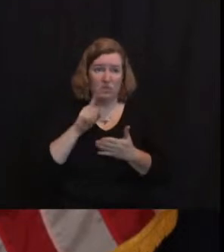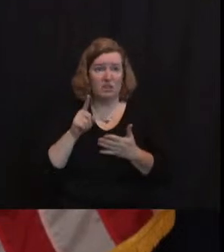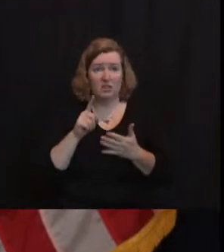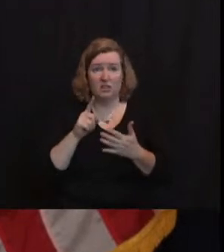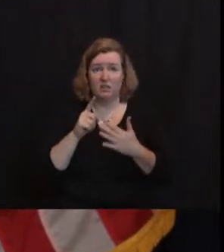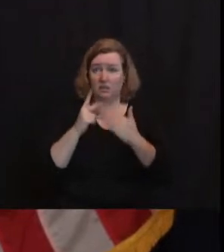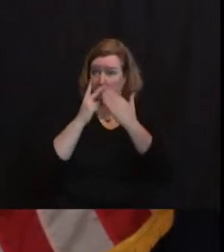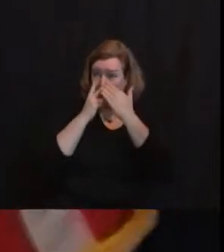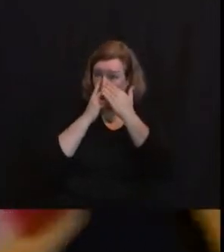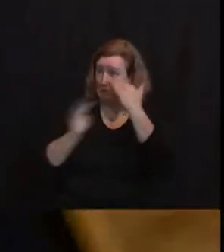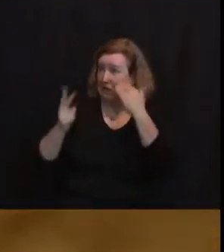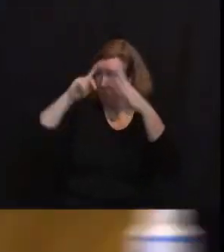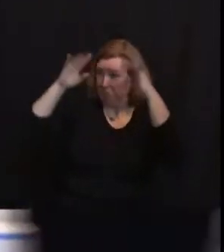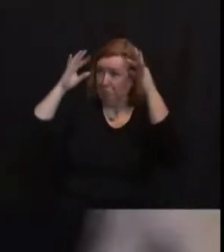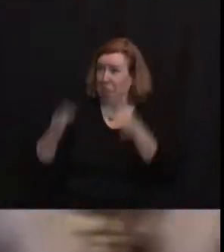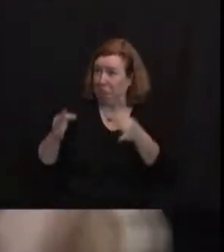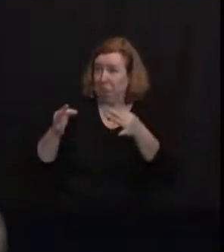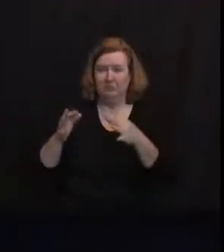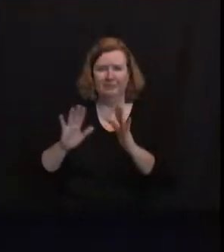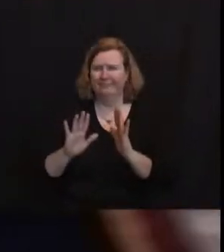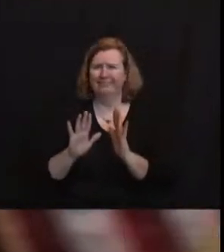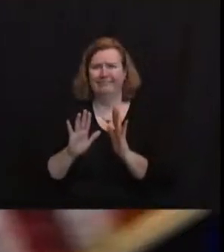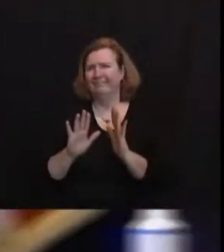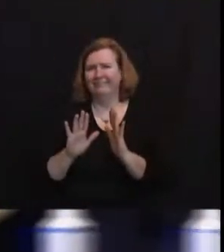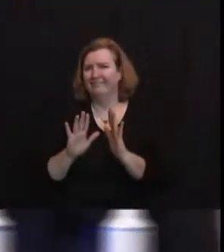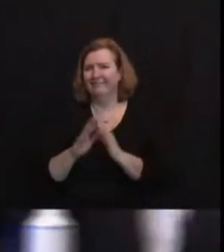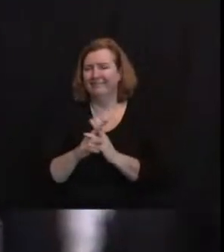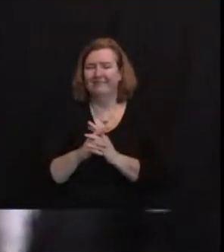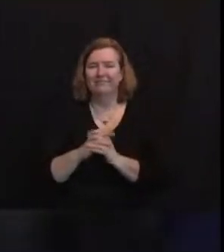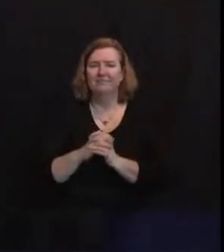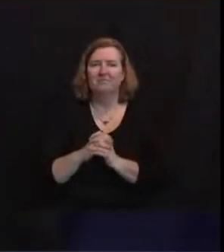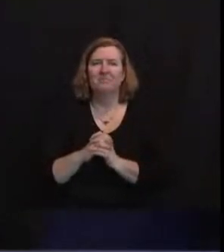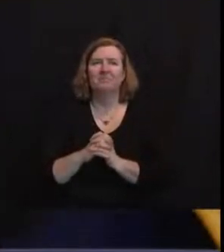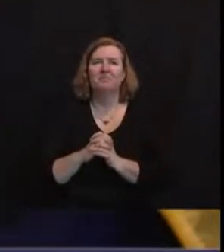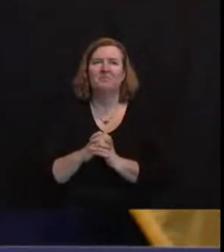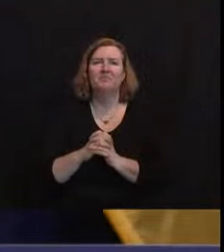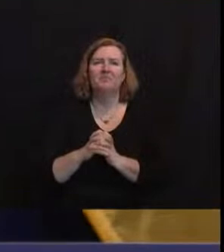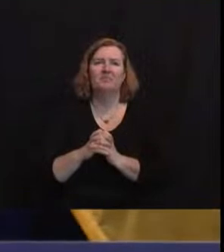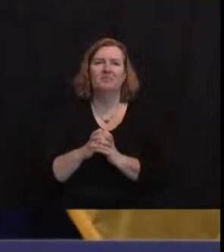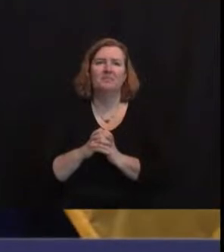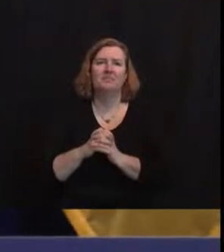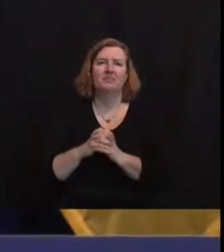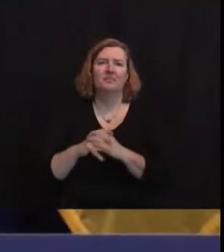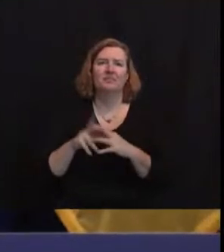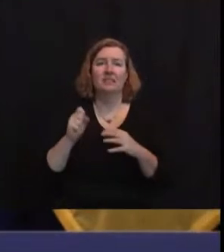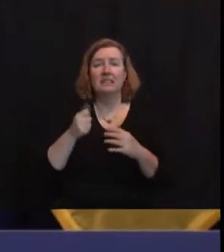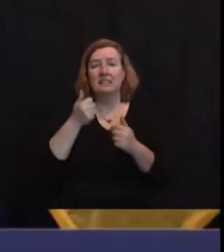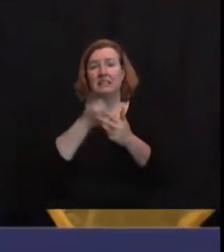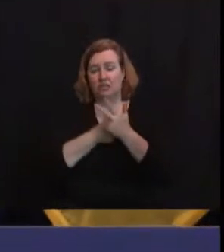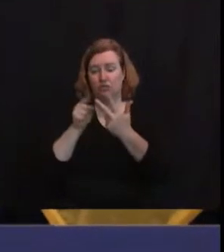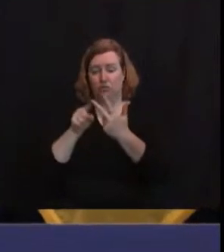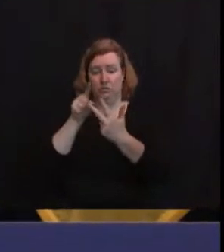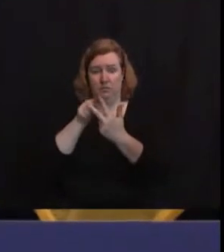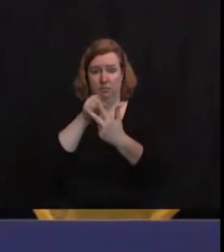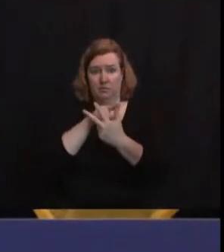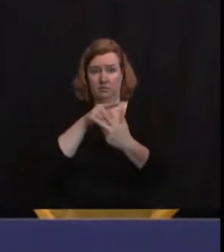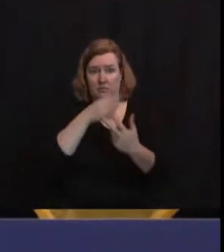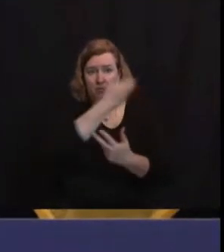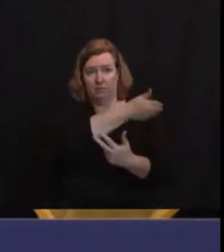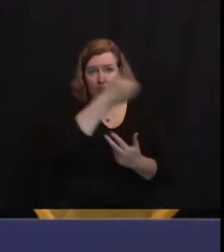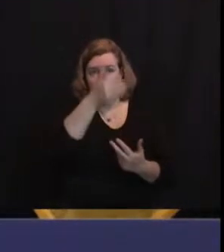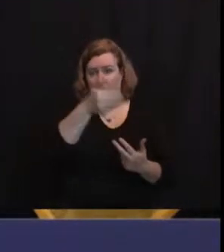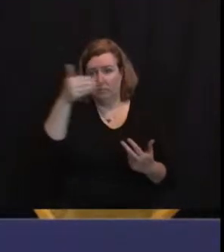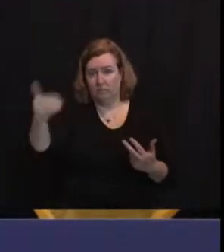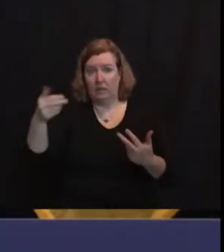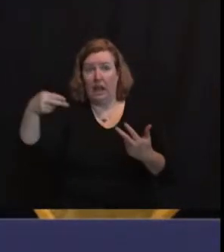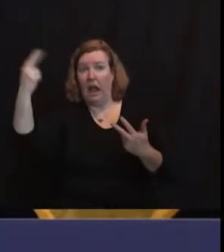and we didn't repeat them today, but there are very specific assumptions which underpin, we're good, Daniel, which underpin each of the three